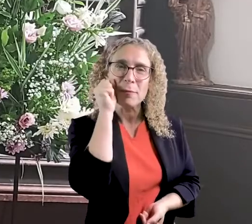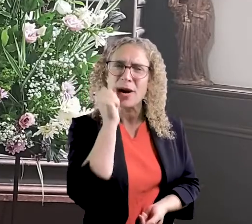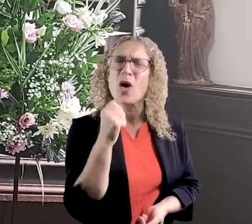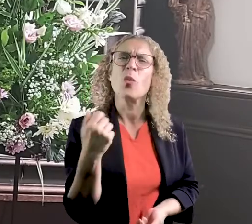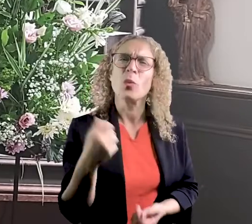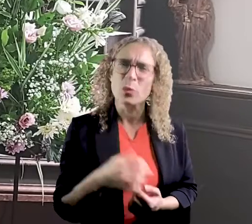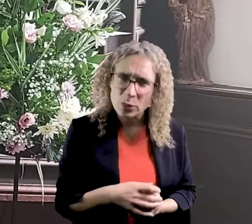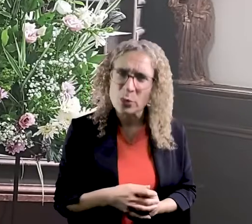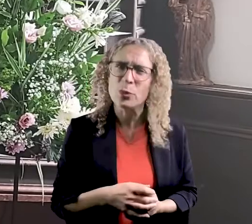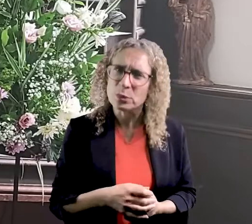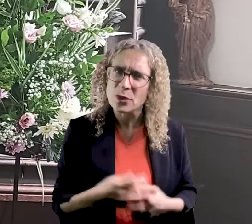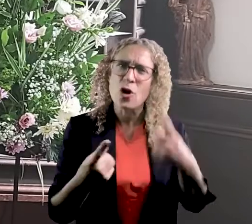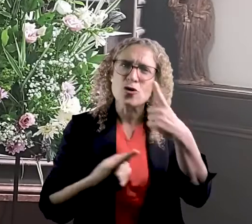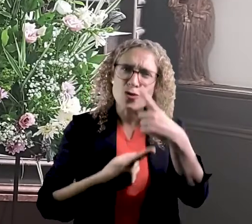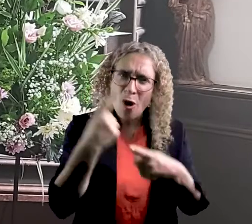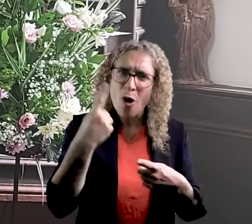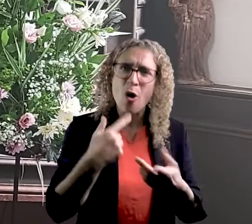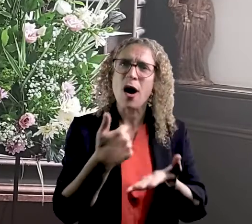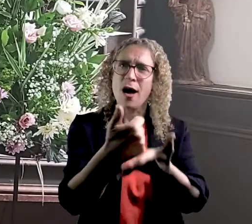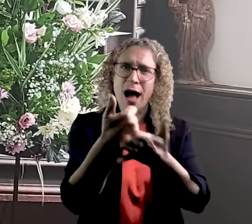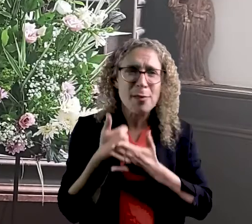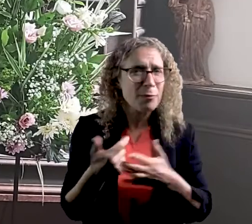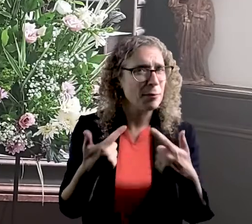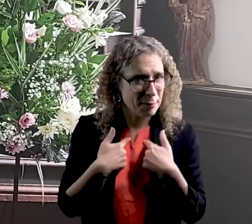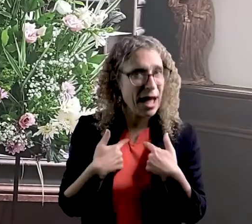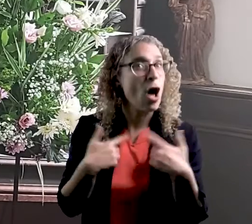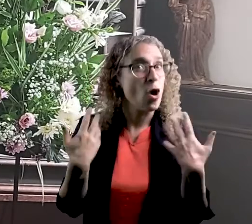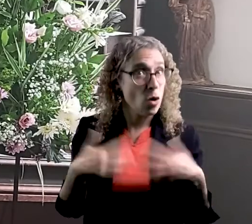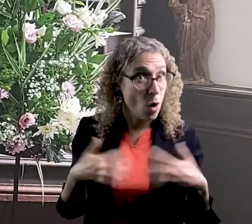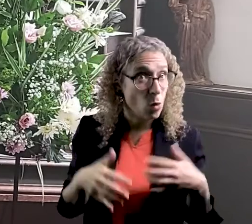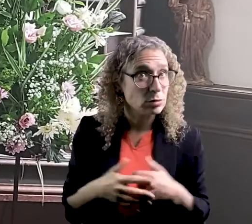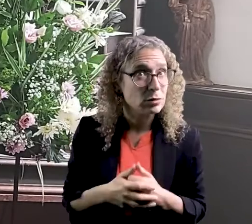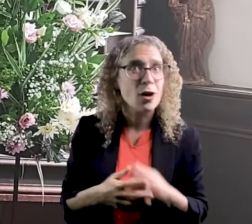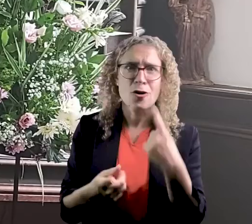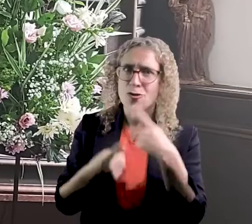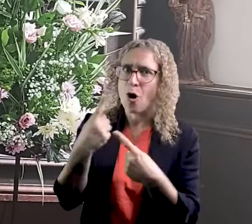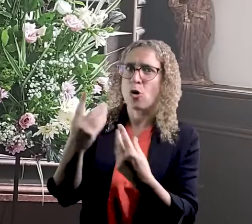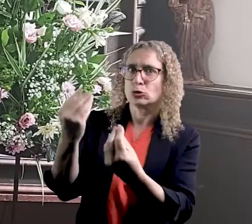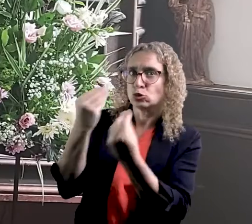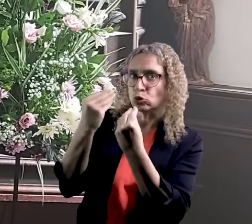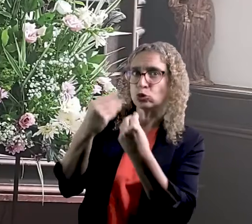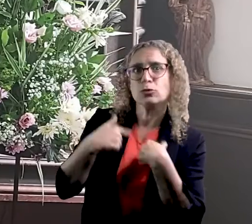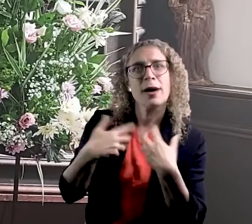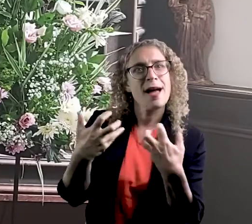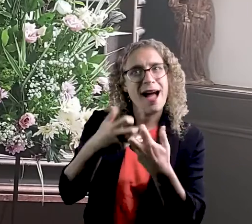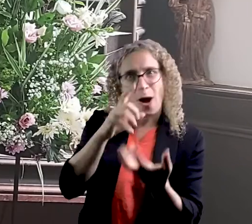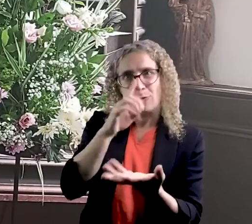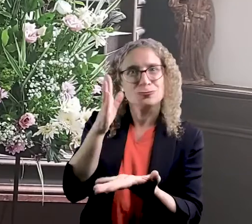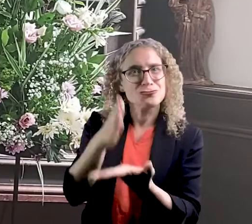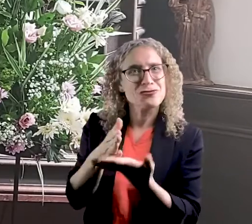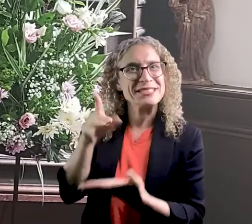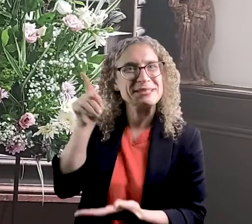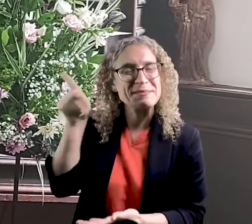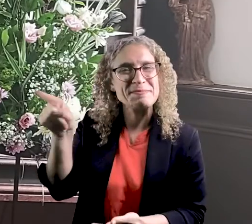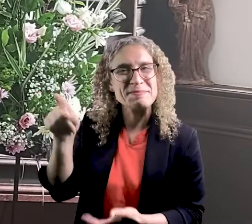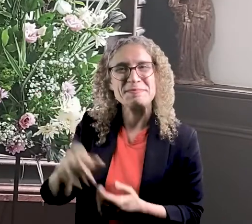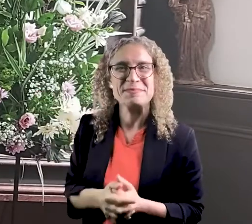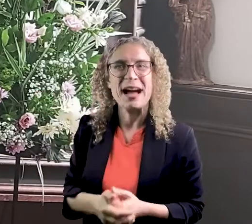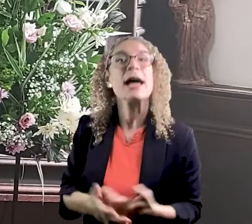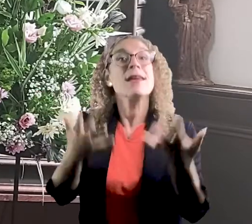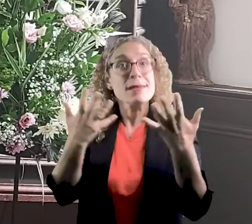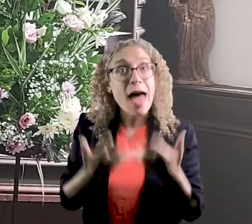has helped me in the past, how I've been able to trust him, and now with different kinds of